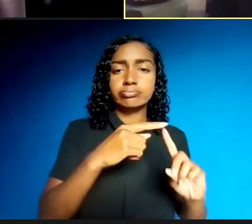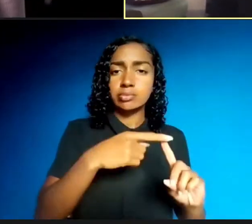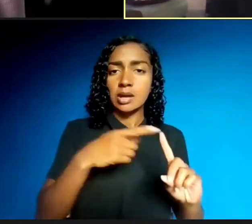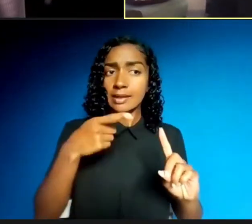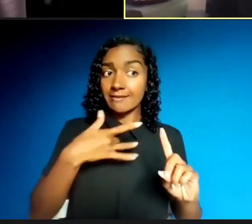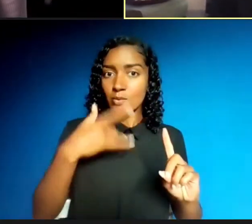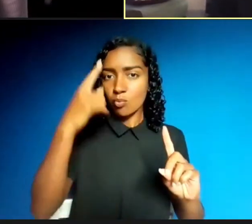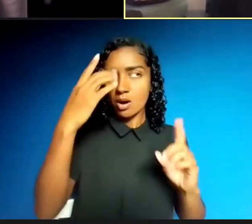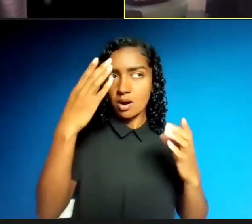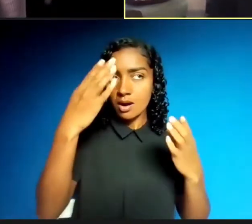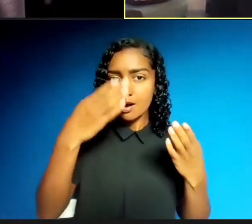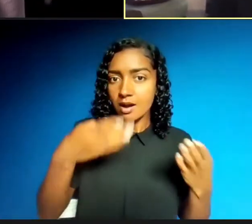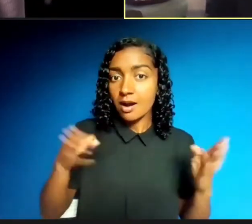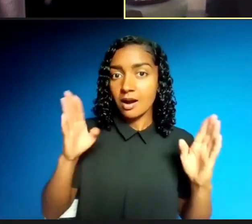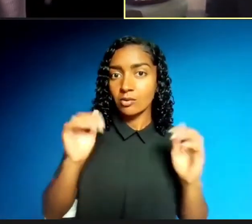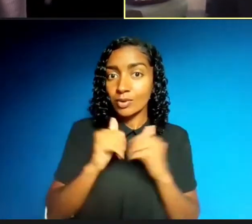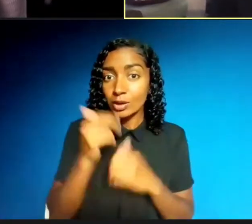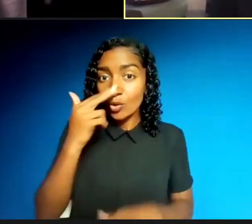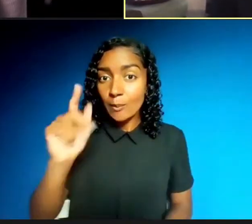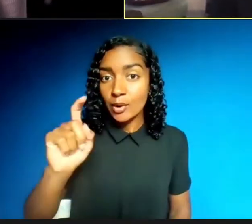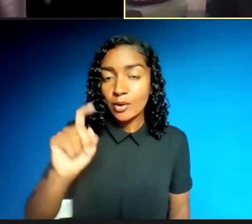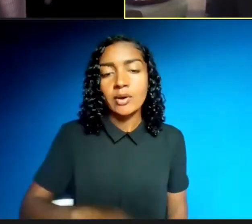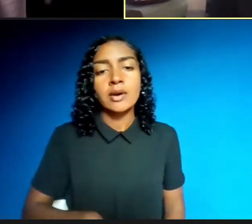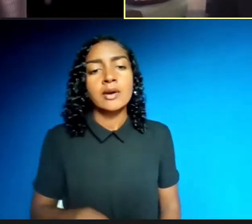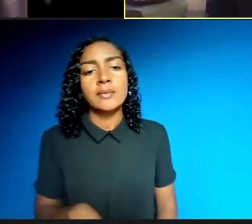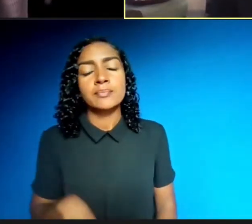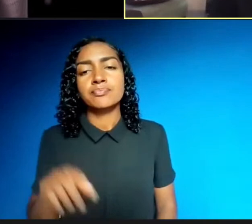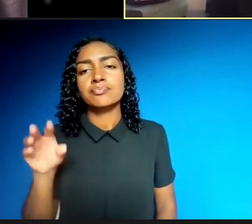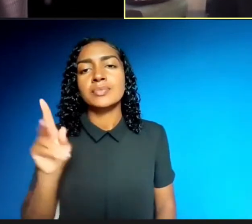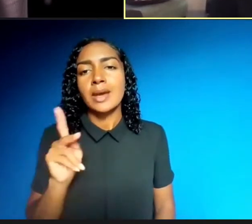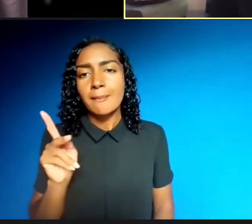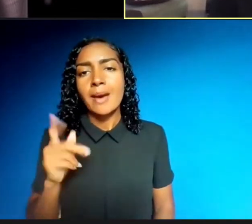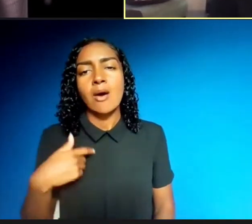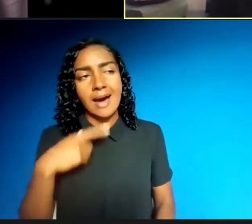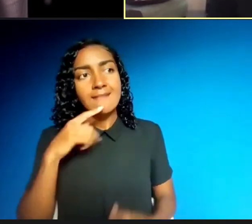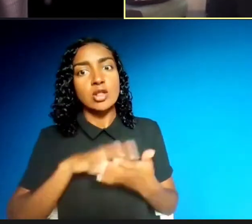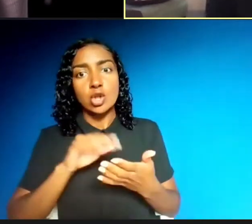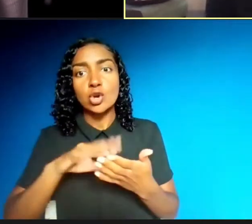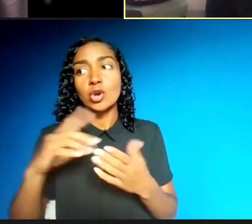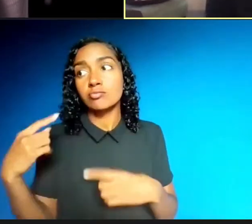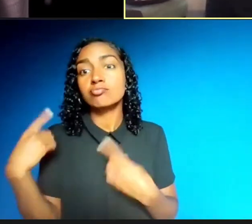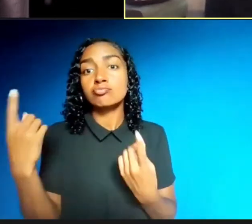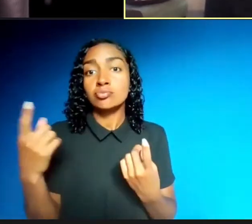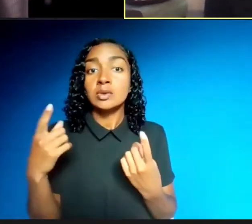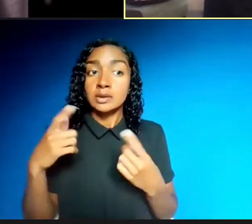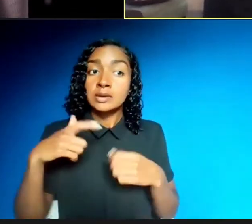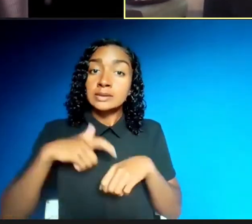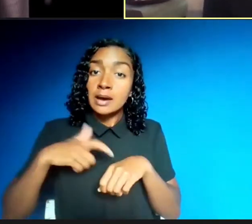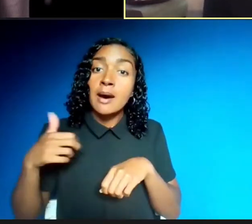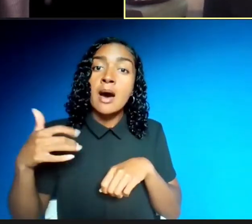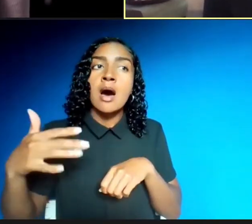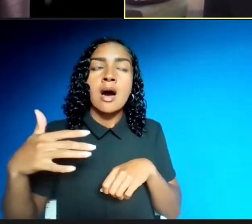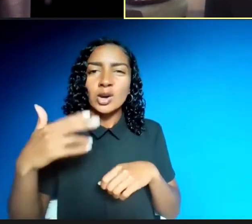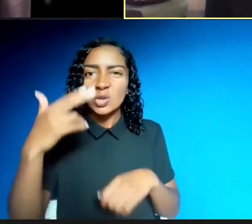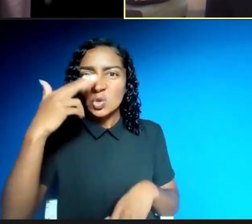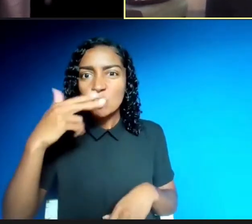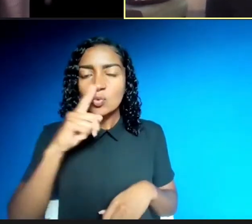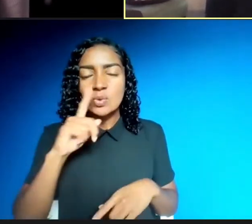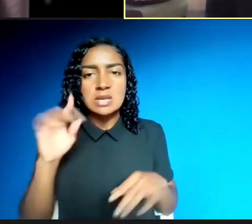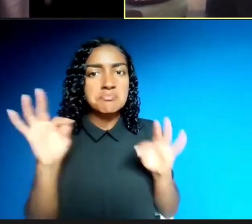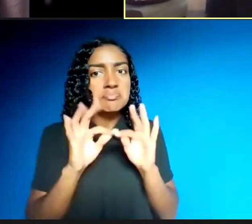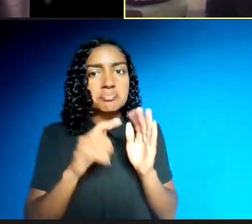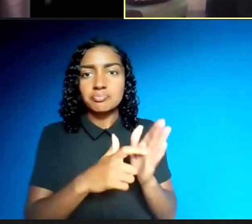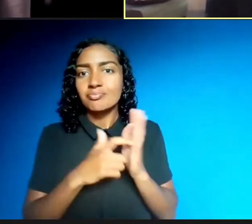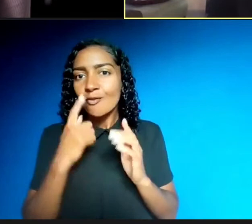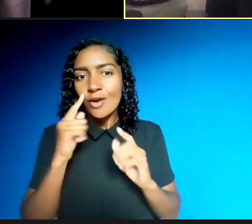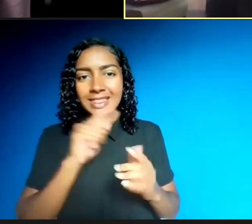I have learned over time that the humor is essential to having these conversations. When I first started doing the show, I felt